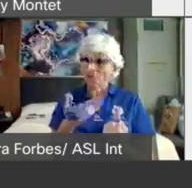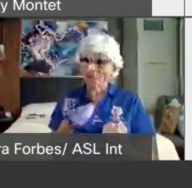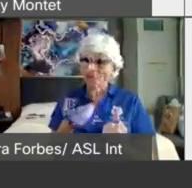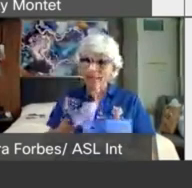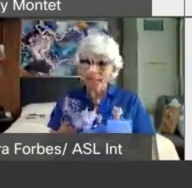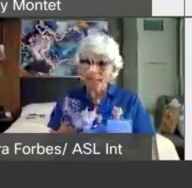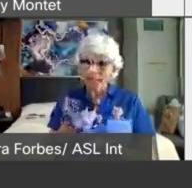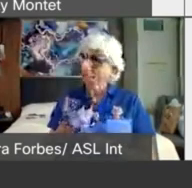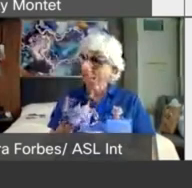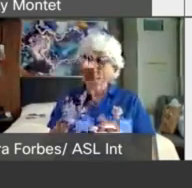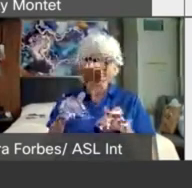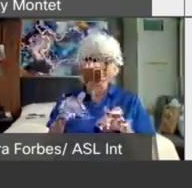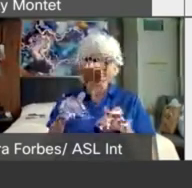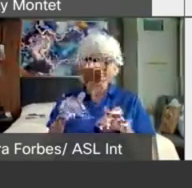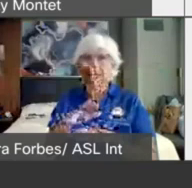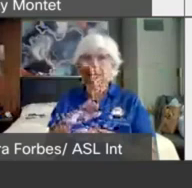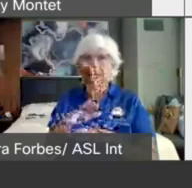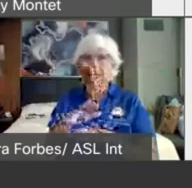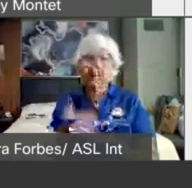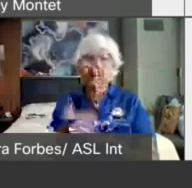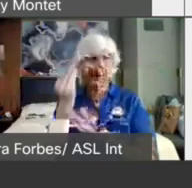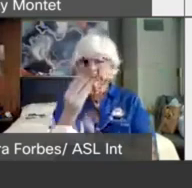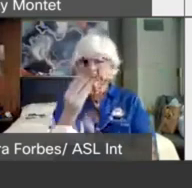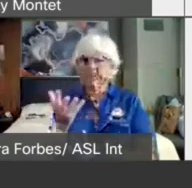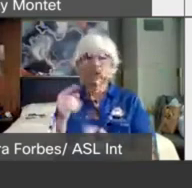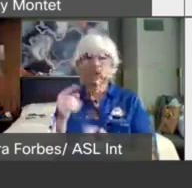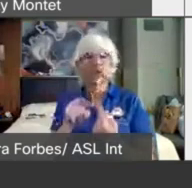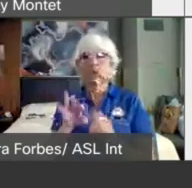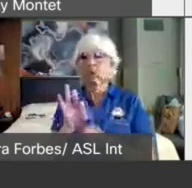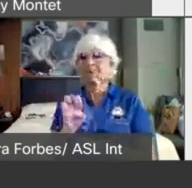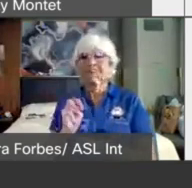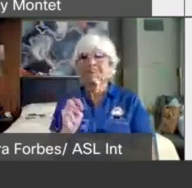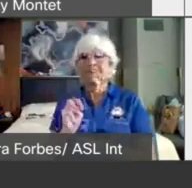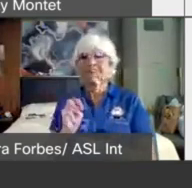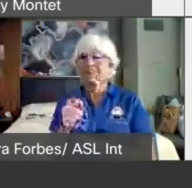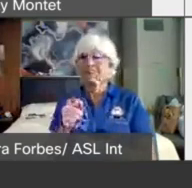documentation for their application into FEMA and allow it to be reviewed.